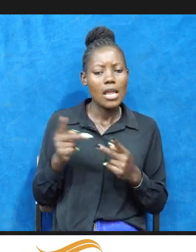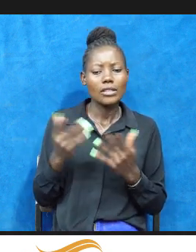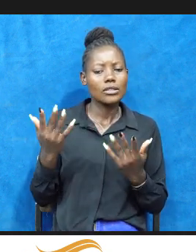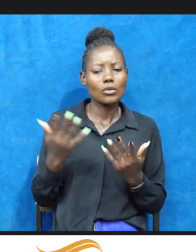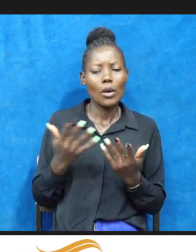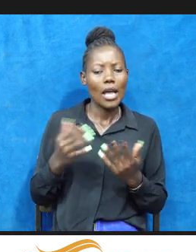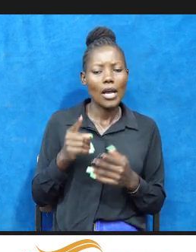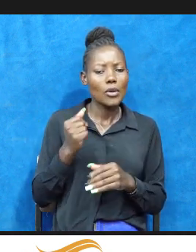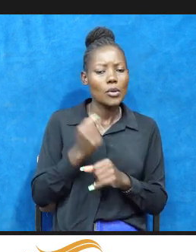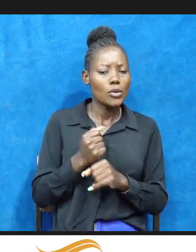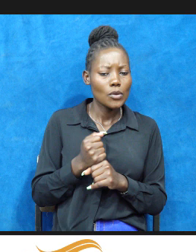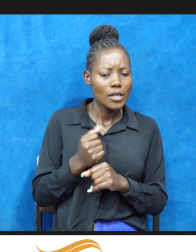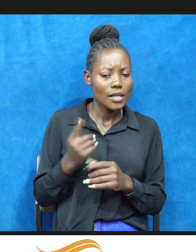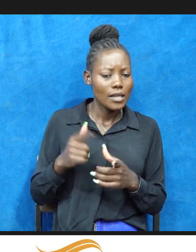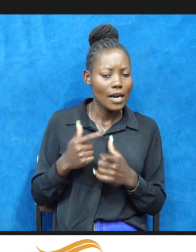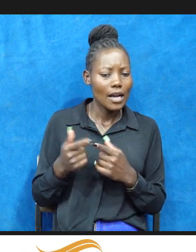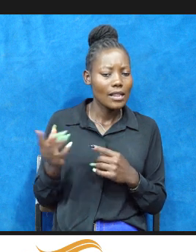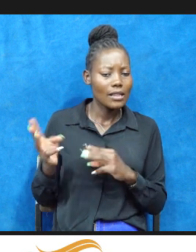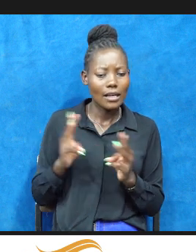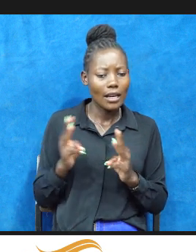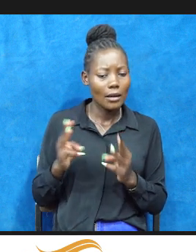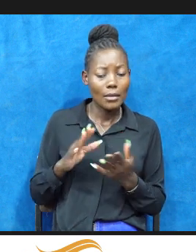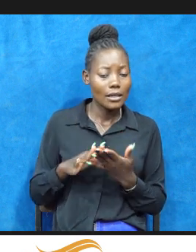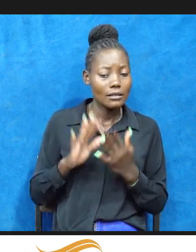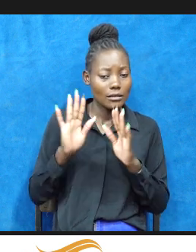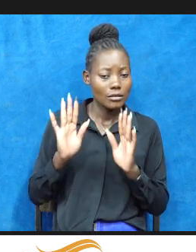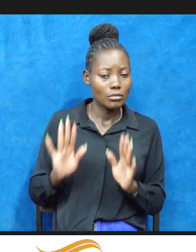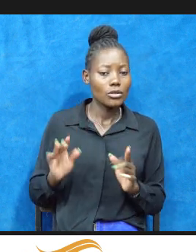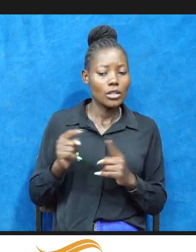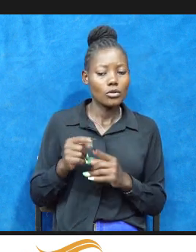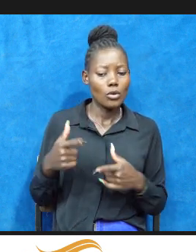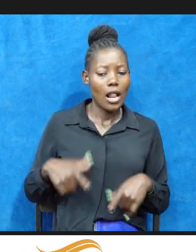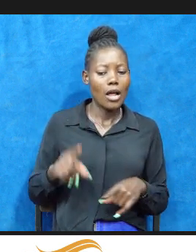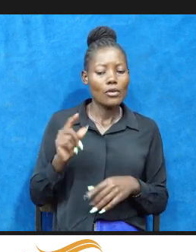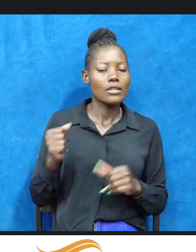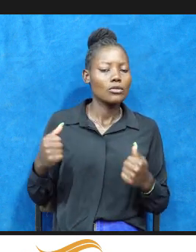doing. The plyometrics is a huge tool to allow this to happen.